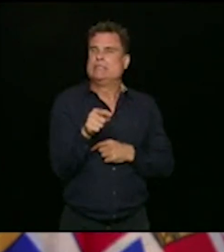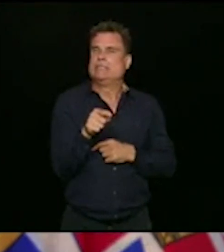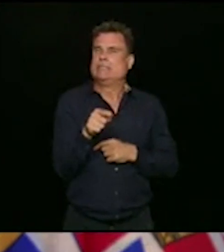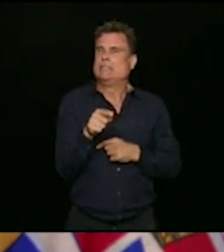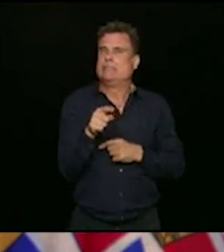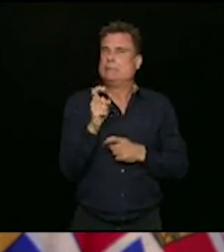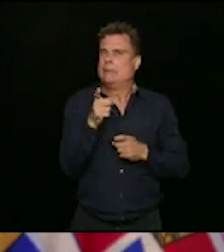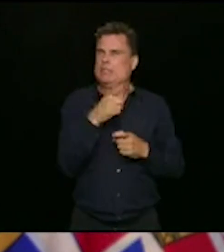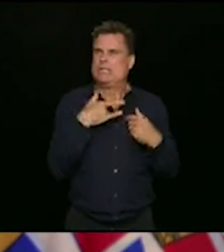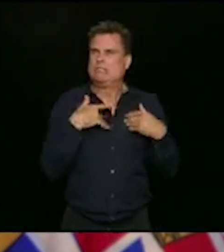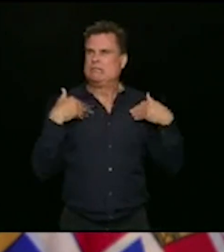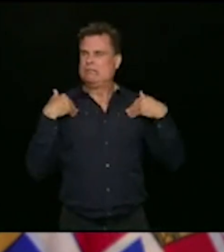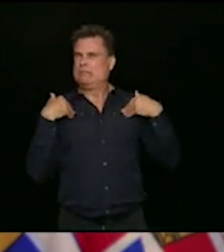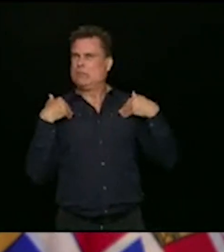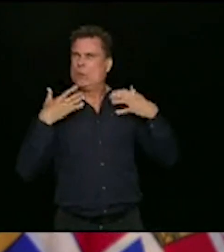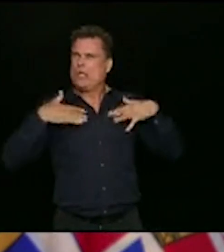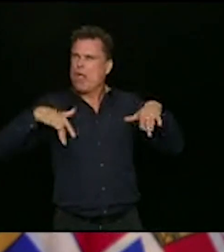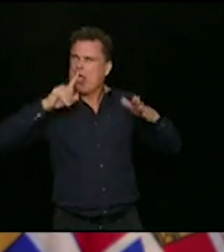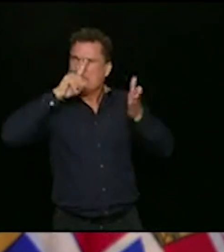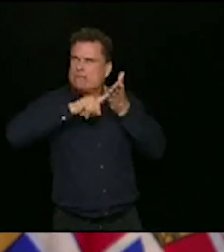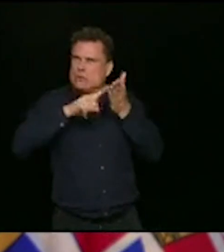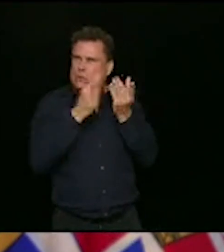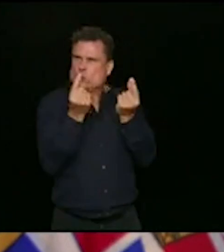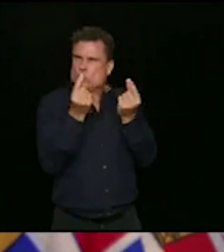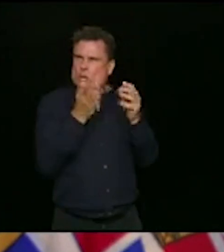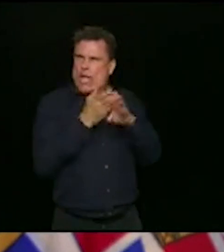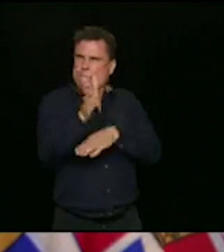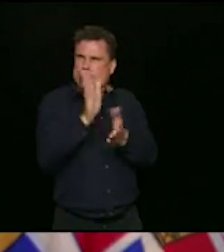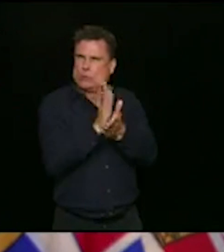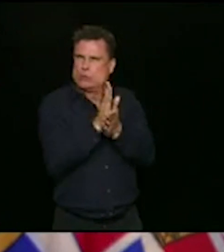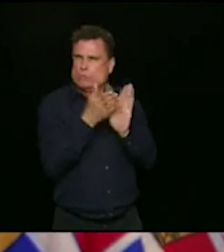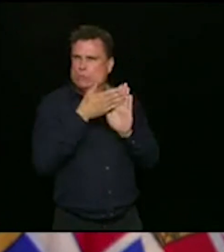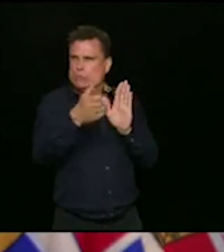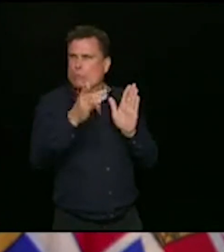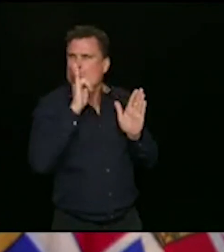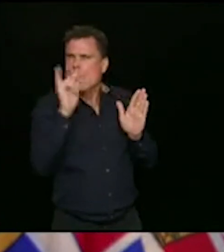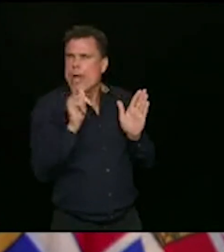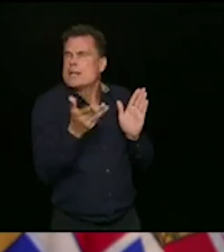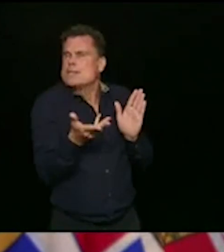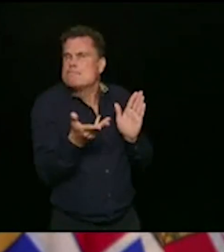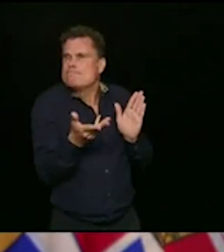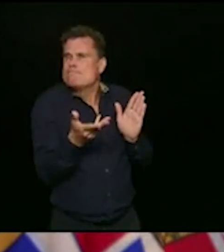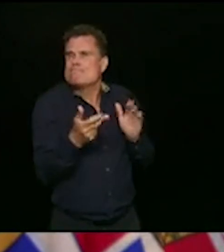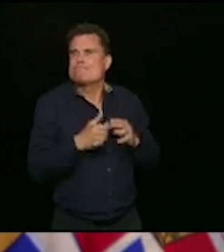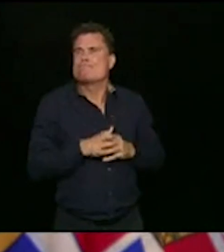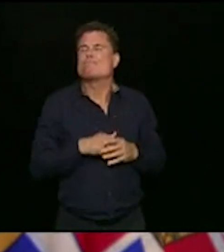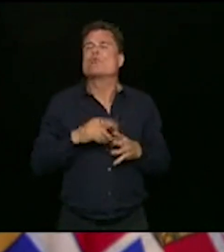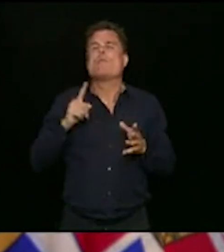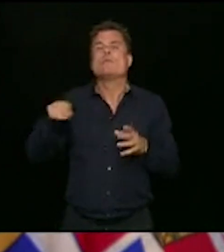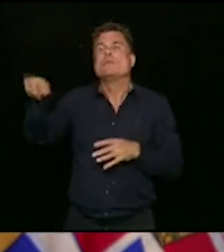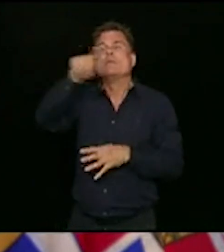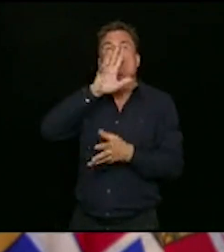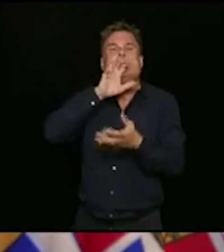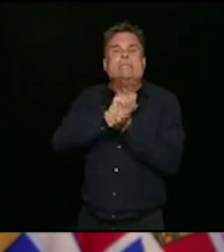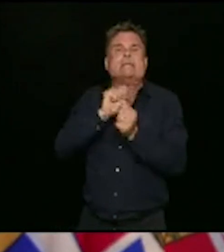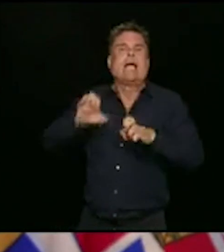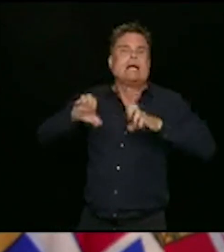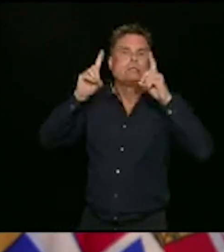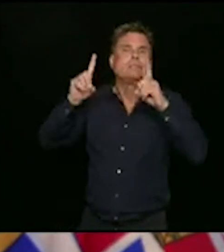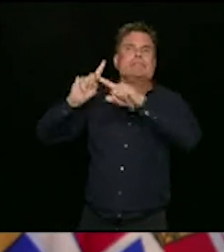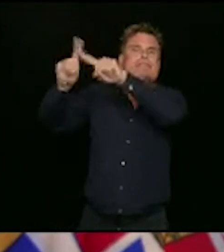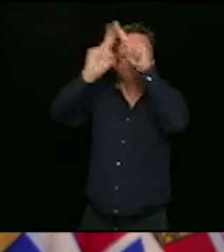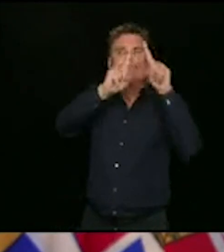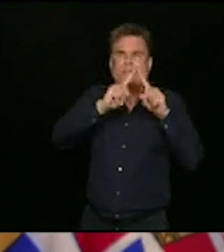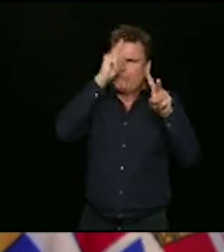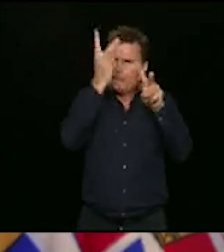as well. So I have not looked at the details of all of those things yet, but I know that the committees that are working on